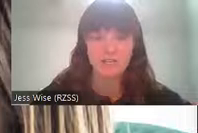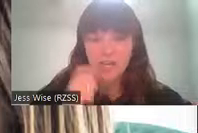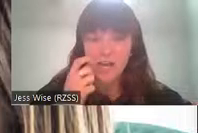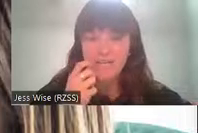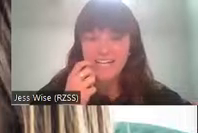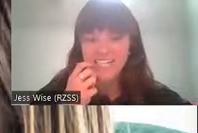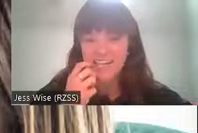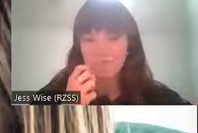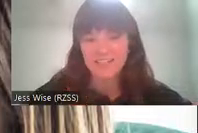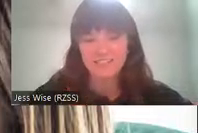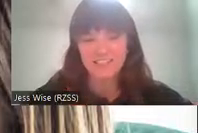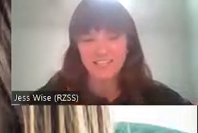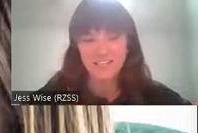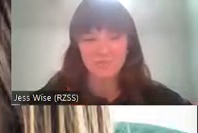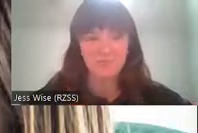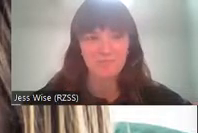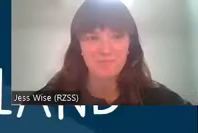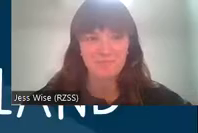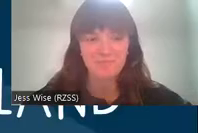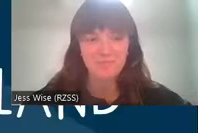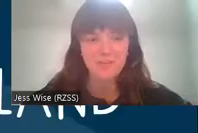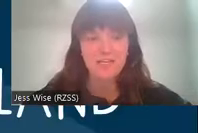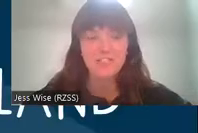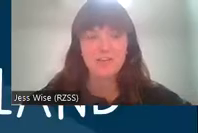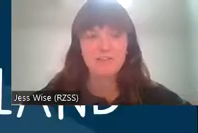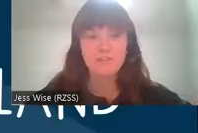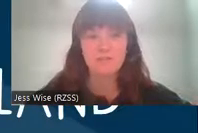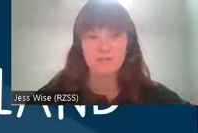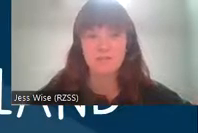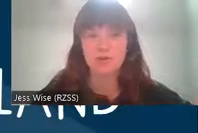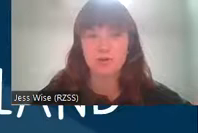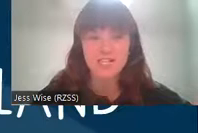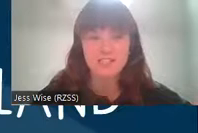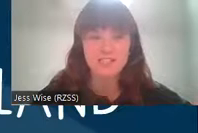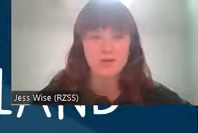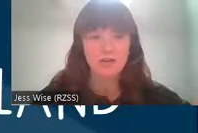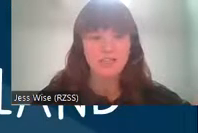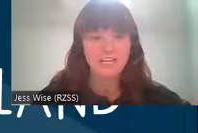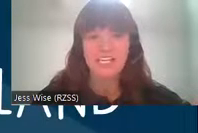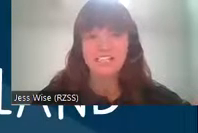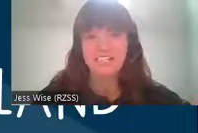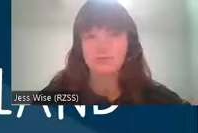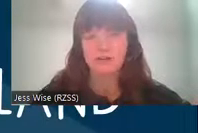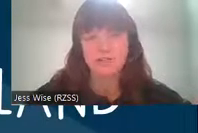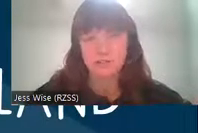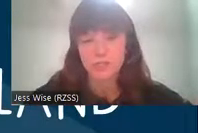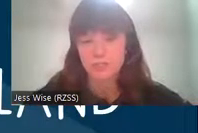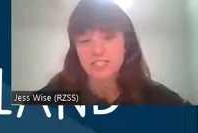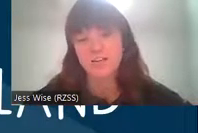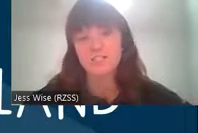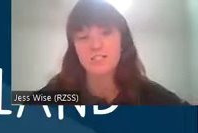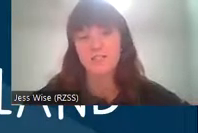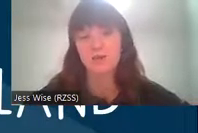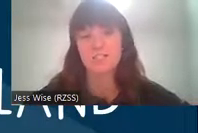today. Next slide, please, Rosie, thank you. So first of all, just a bit more context. So RZSS, that's the Royal